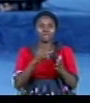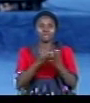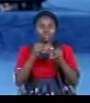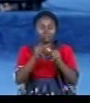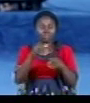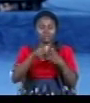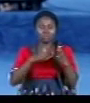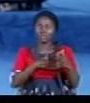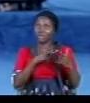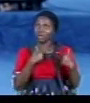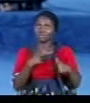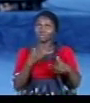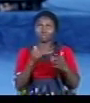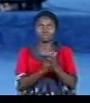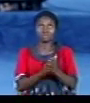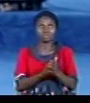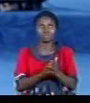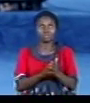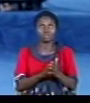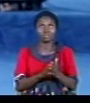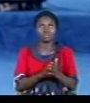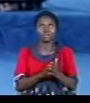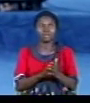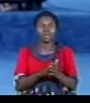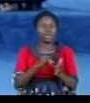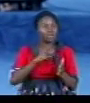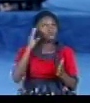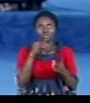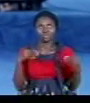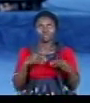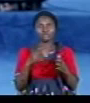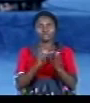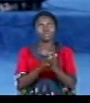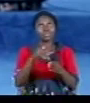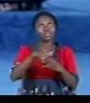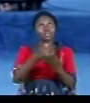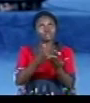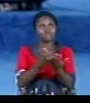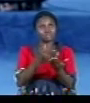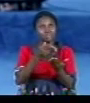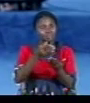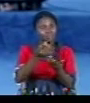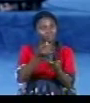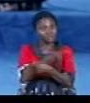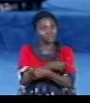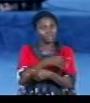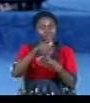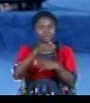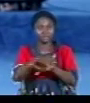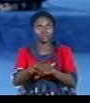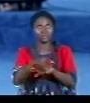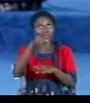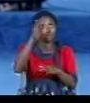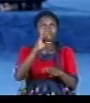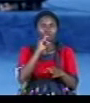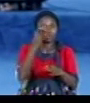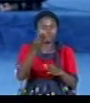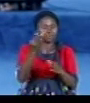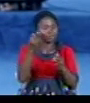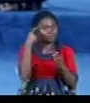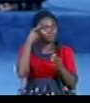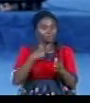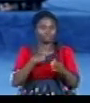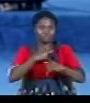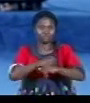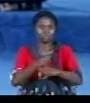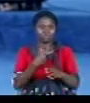night, through the darkest night, I'll be there. Never fear, I'll be there for you. So even today, the rain even fell today, and